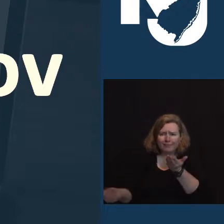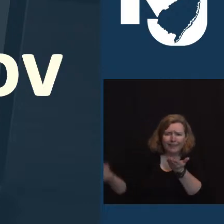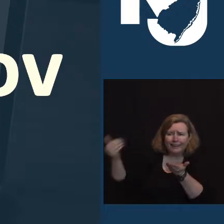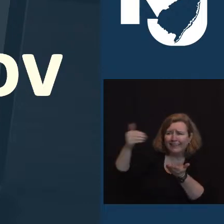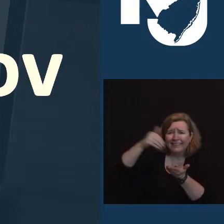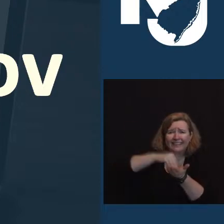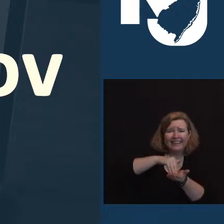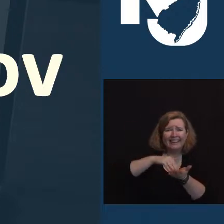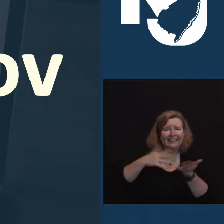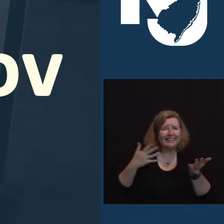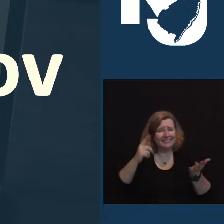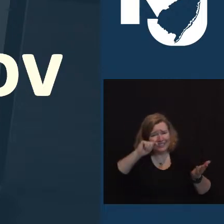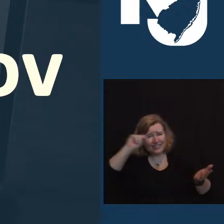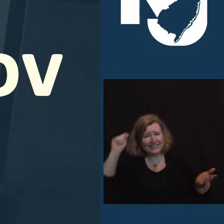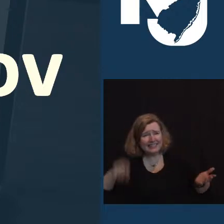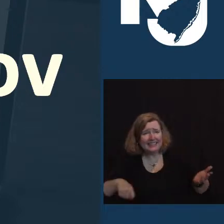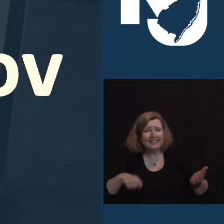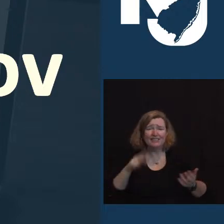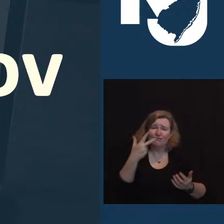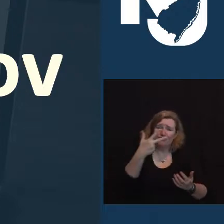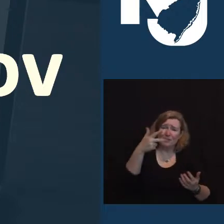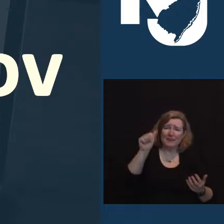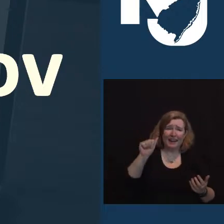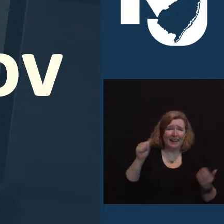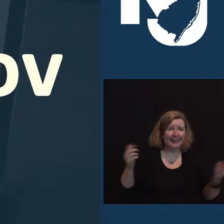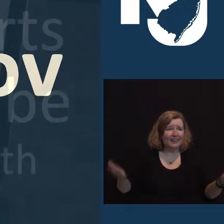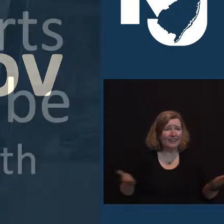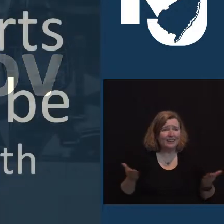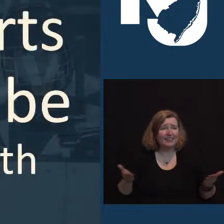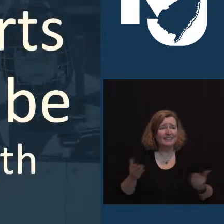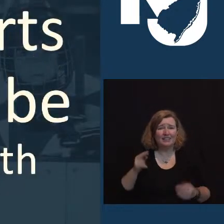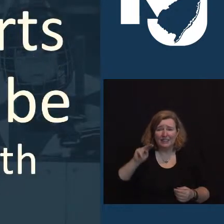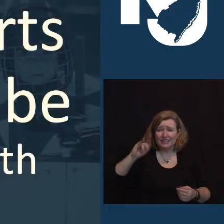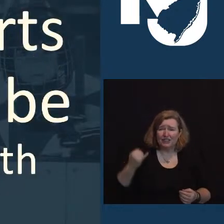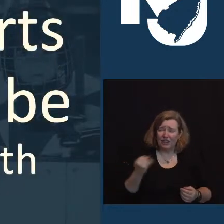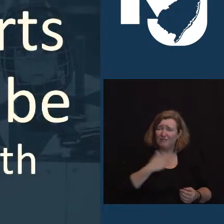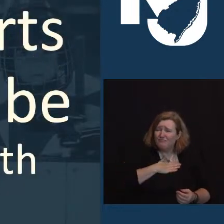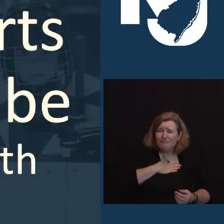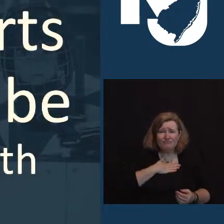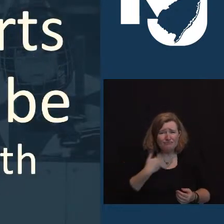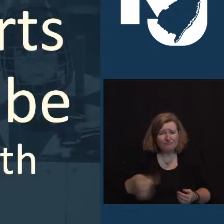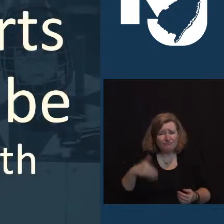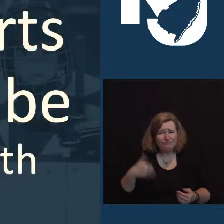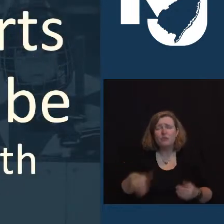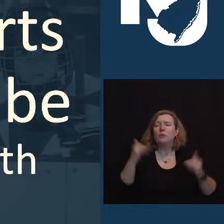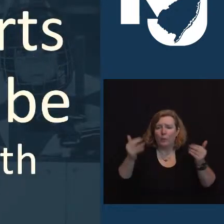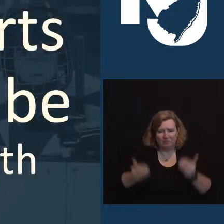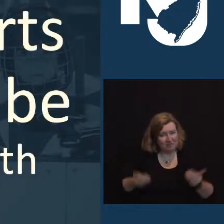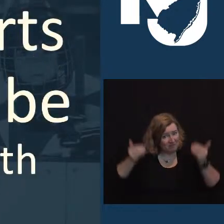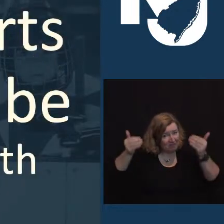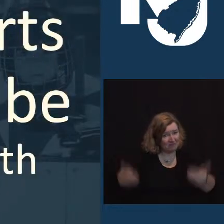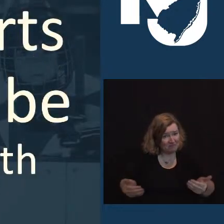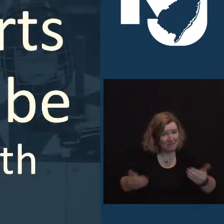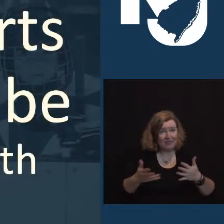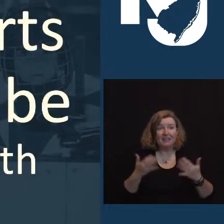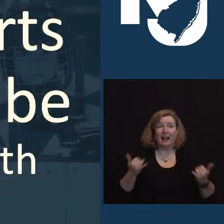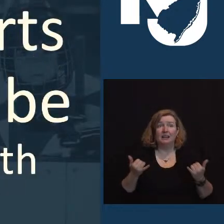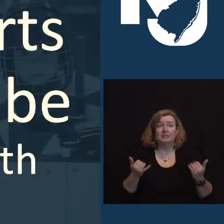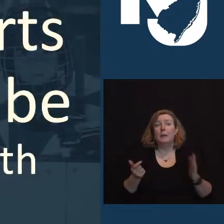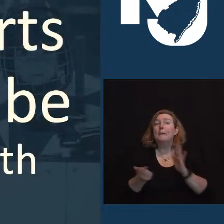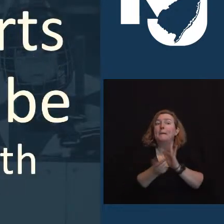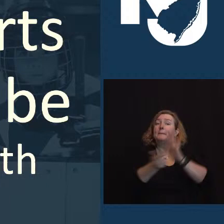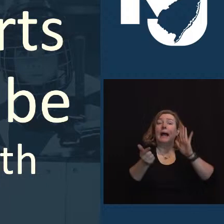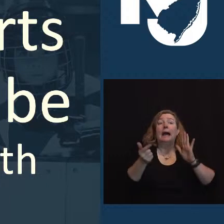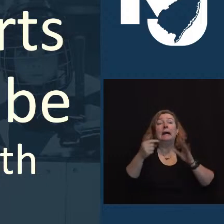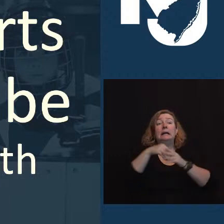Jersey. Okay, with that, several updates. First of all, the current ban on interstate indoor youth sports competitions, which is still